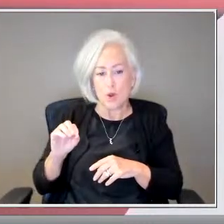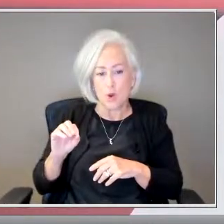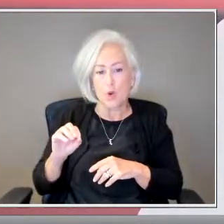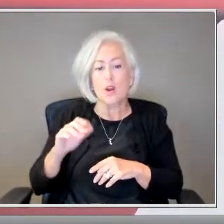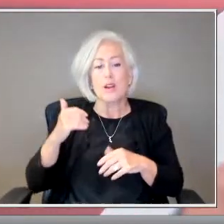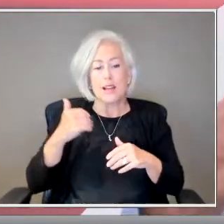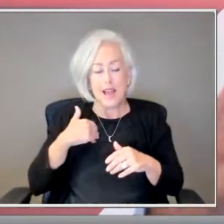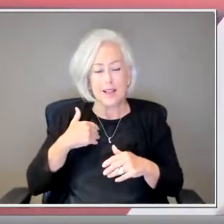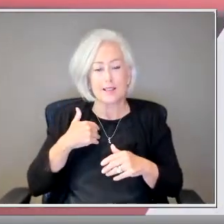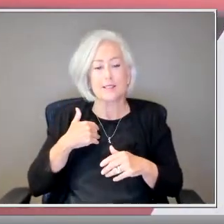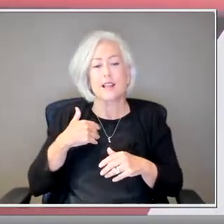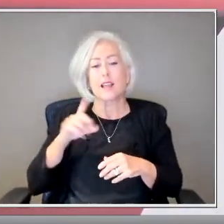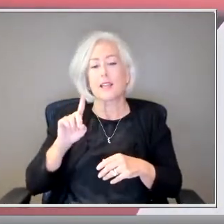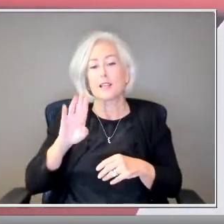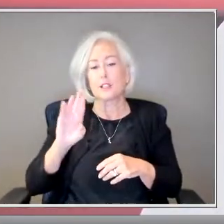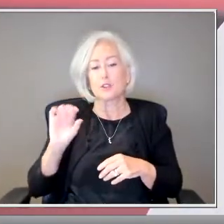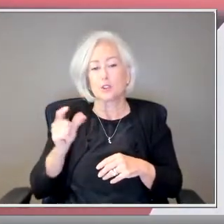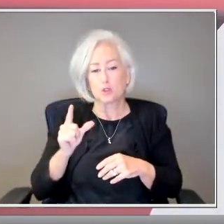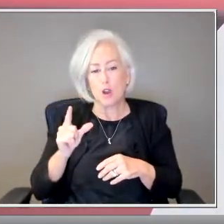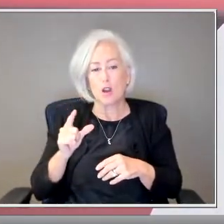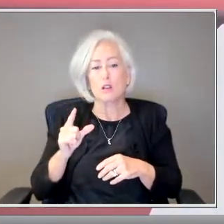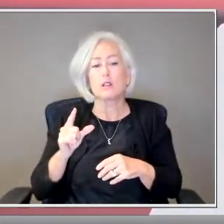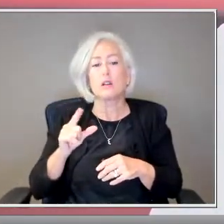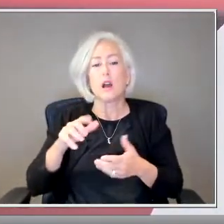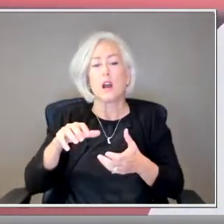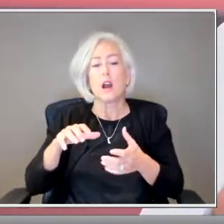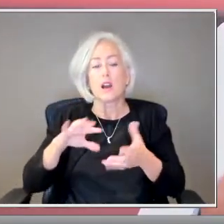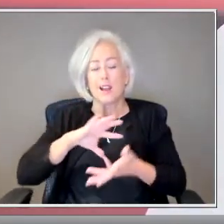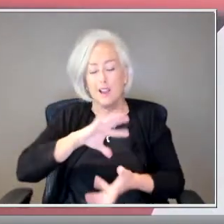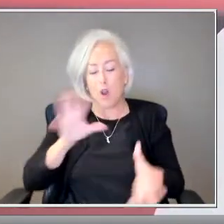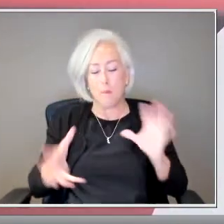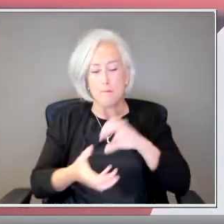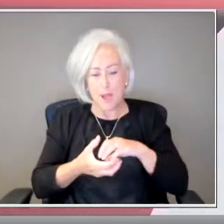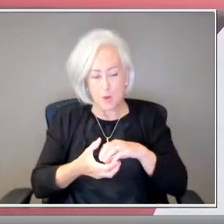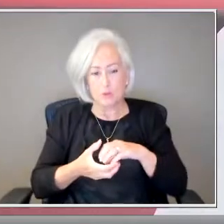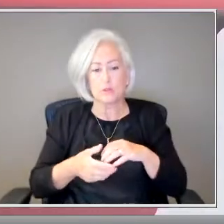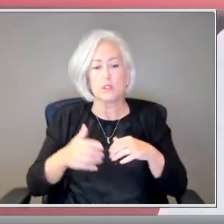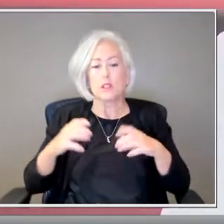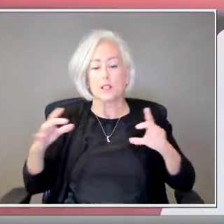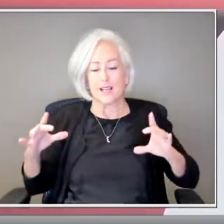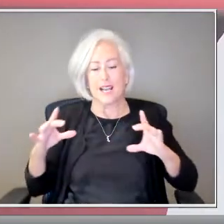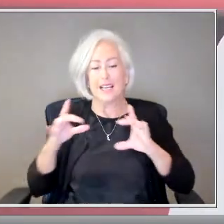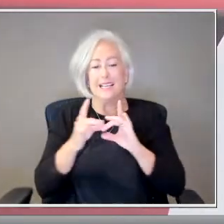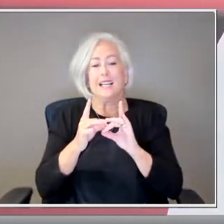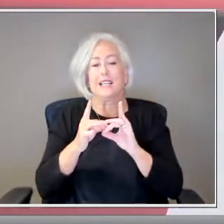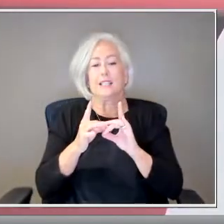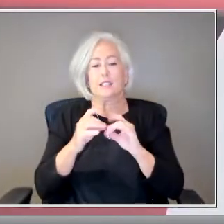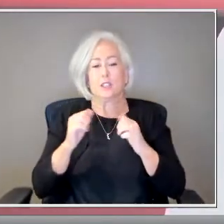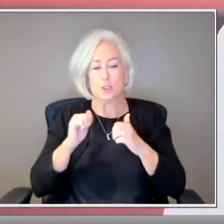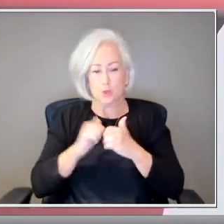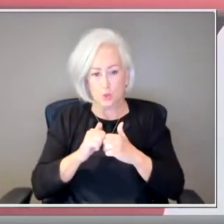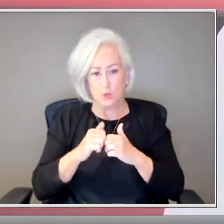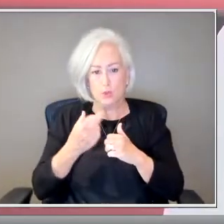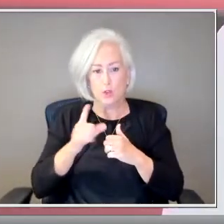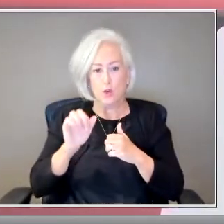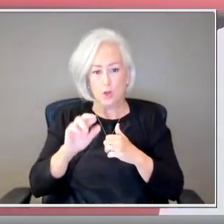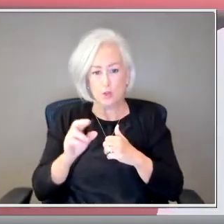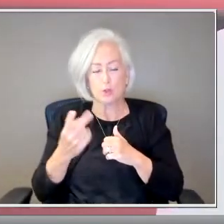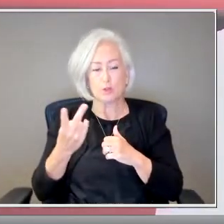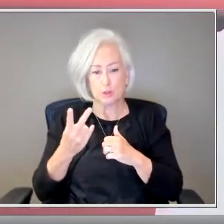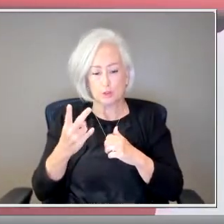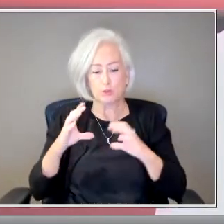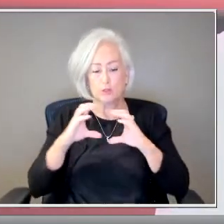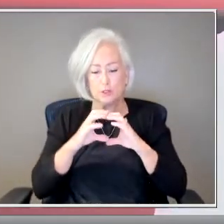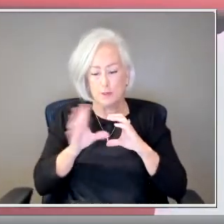there's a payload of something else attached to the Herceptin molecule, so it gets in and kind of blows up the cell differently. And it got approved on a